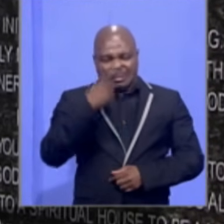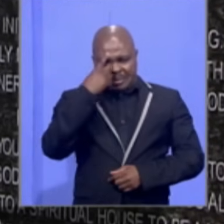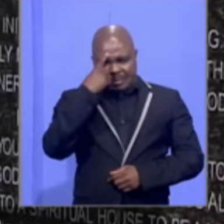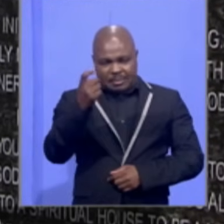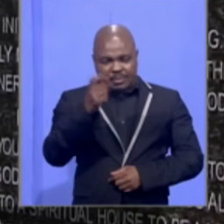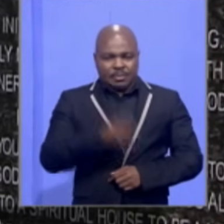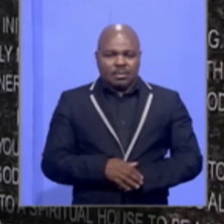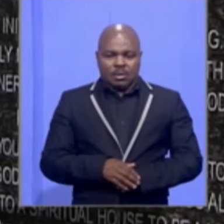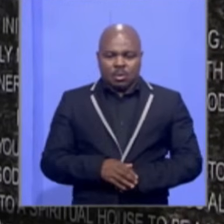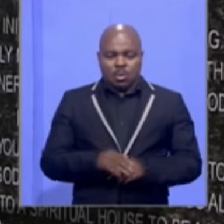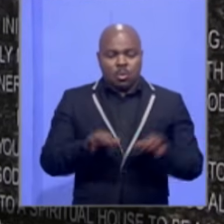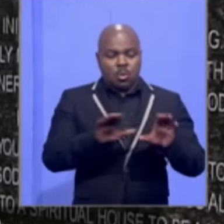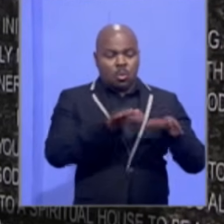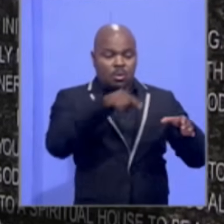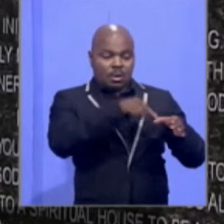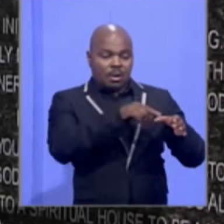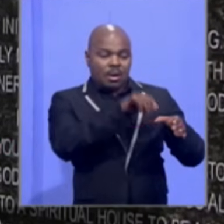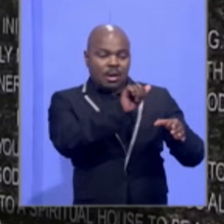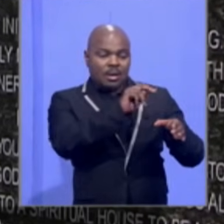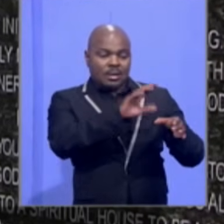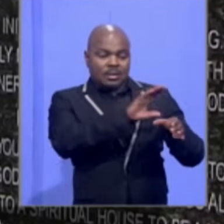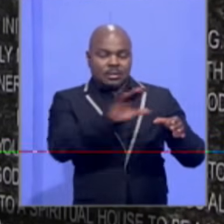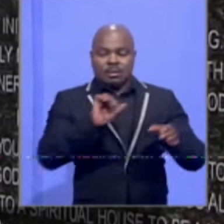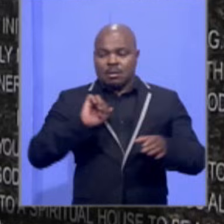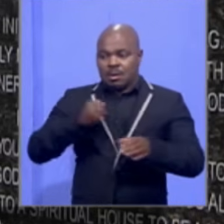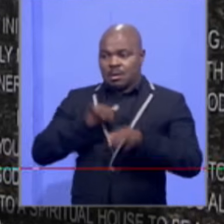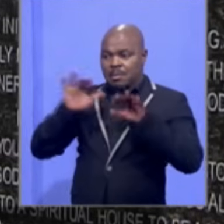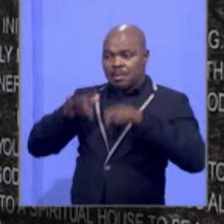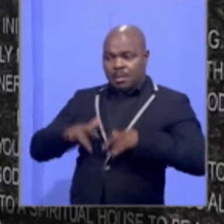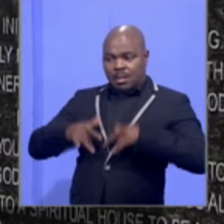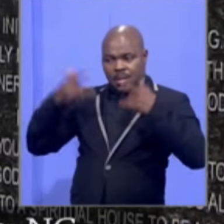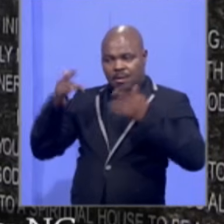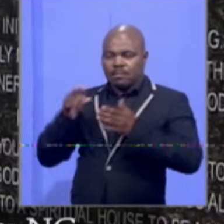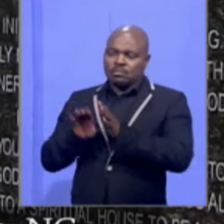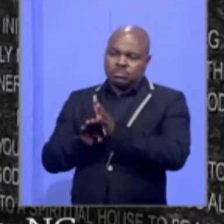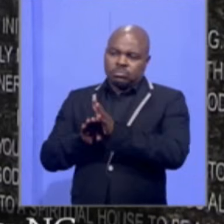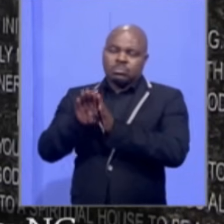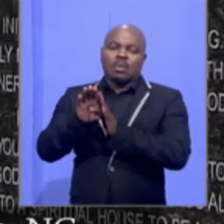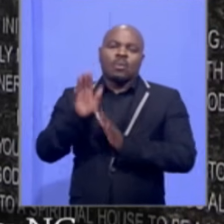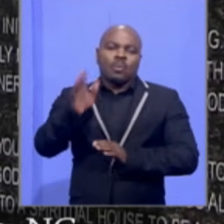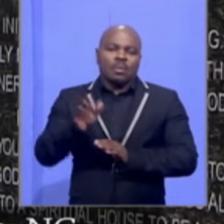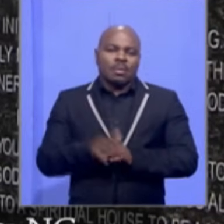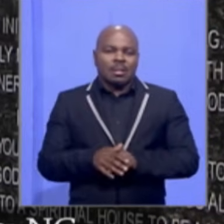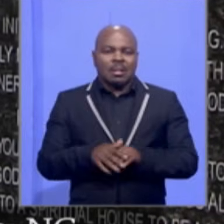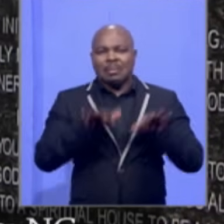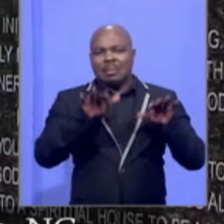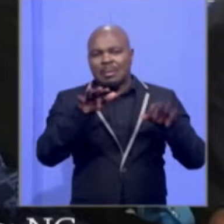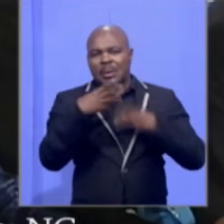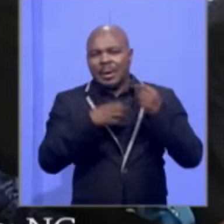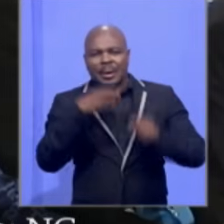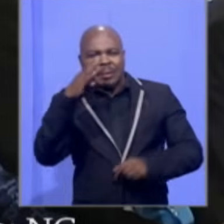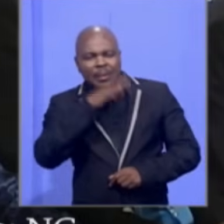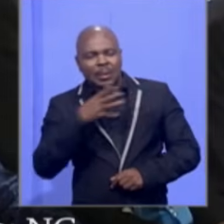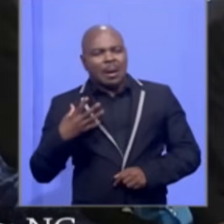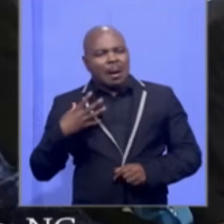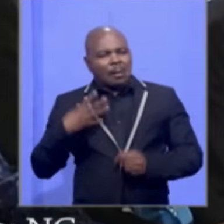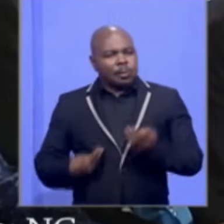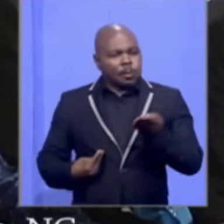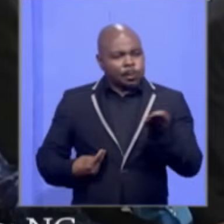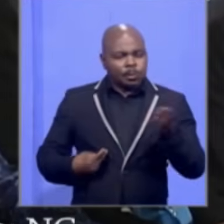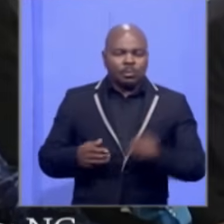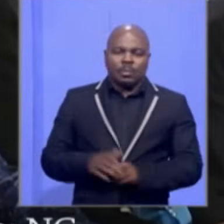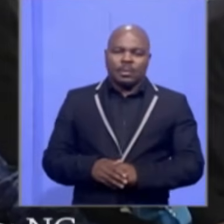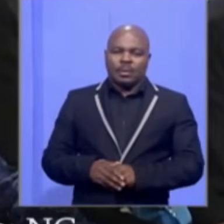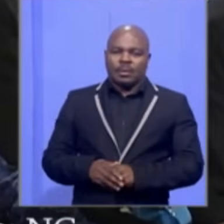tla kgona ho rofetule maphelo a batho ba rona. Re phela ka bofoma, batjha ba rona bana mesebetsi. Mashatile o dumetse